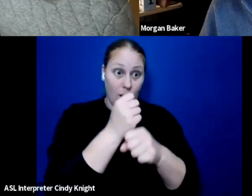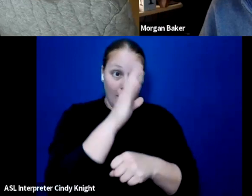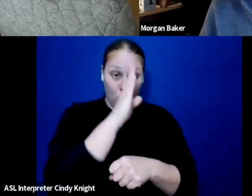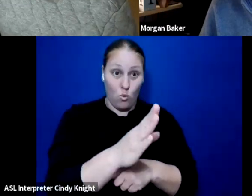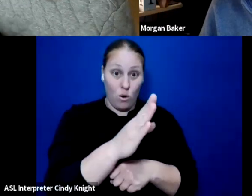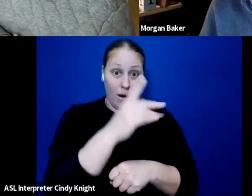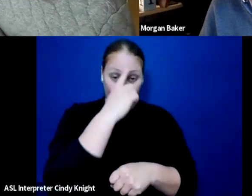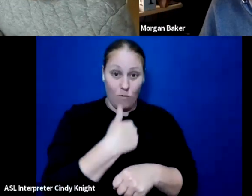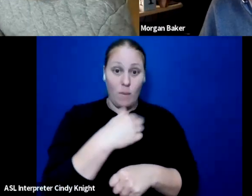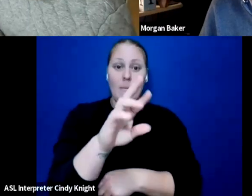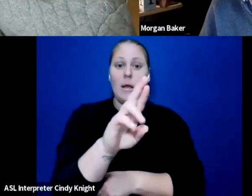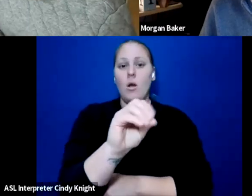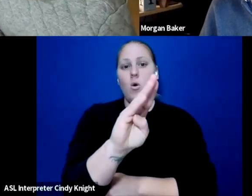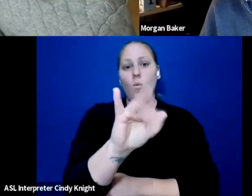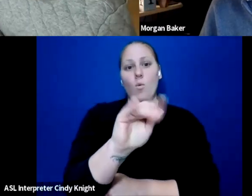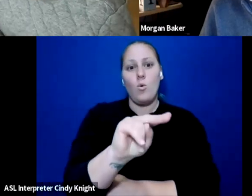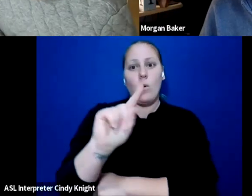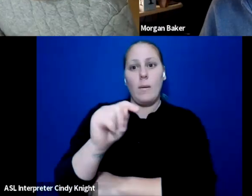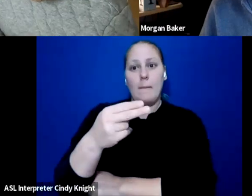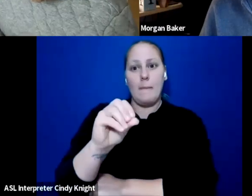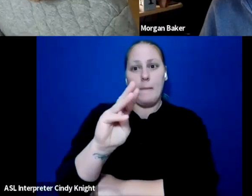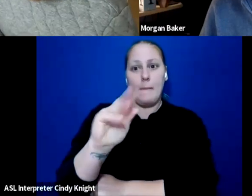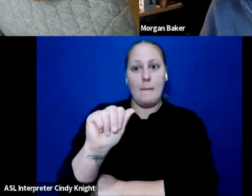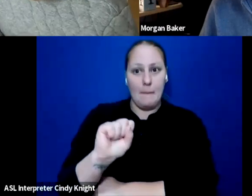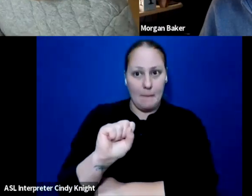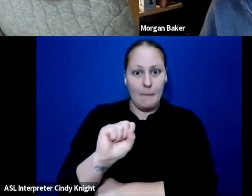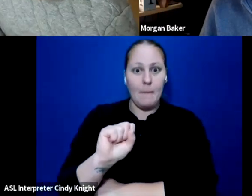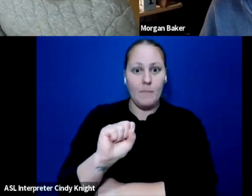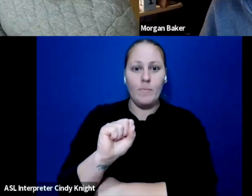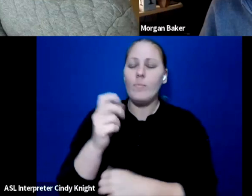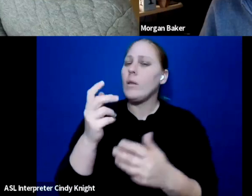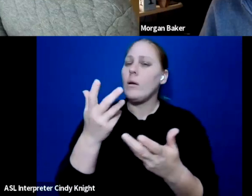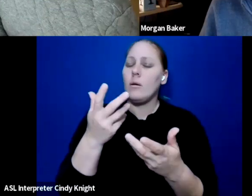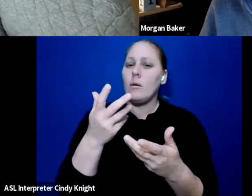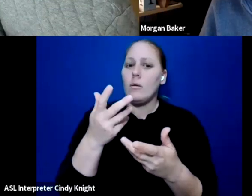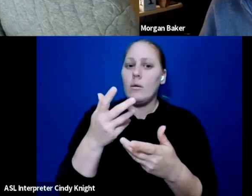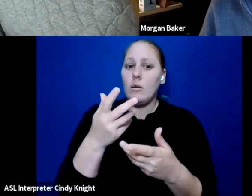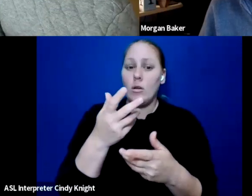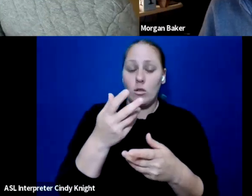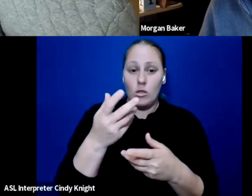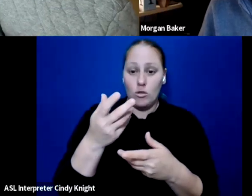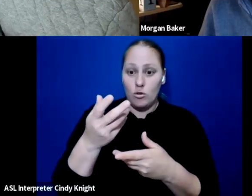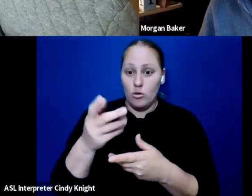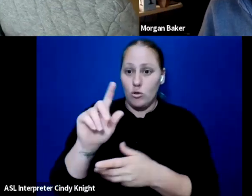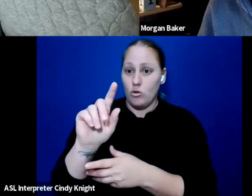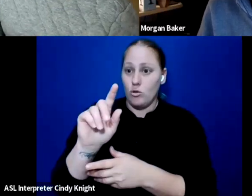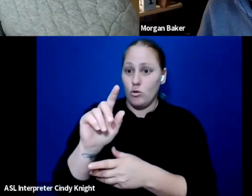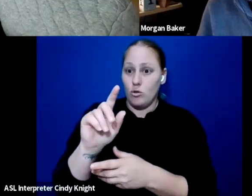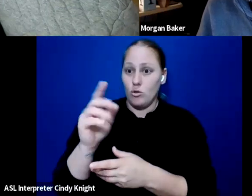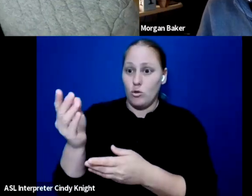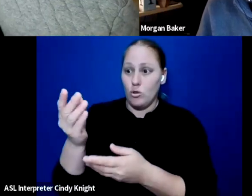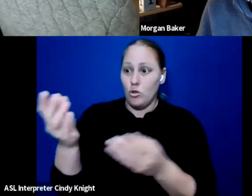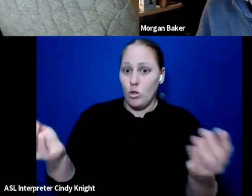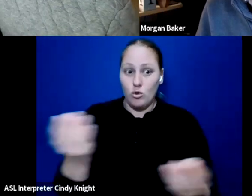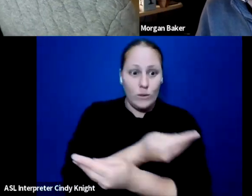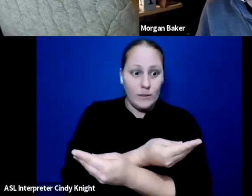but from Robin Thomas after Rebecca. She asked, what is the difference between a transactional and non-transactional